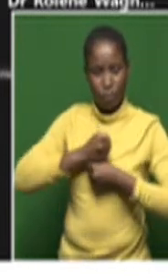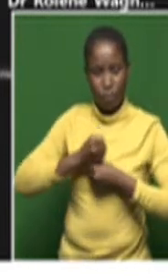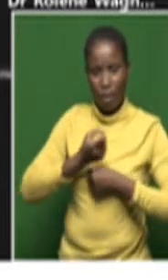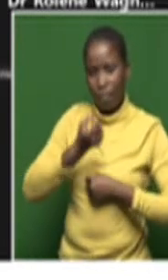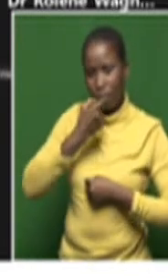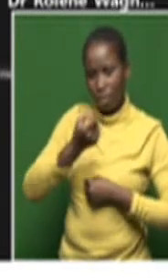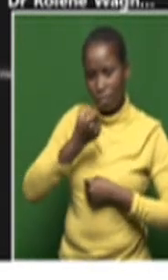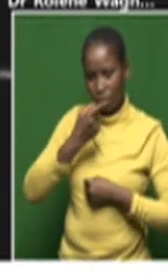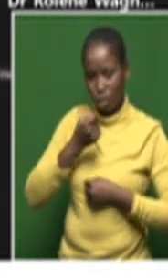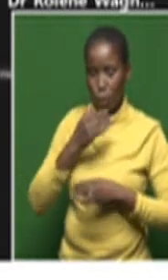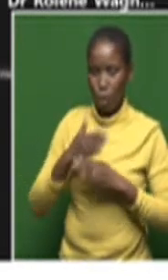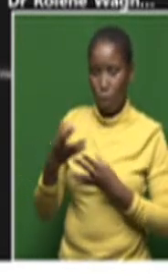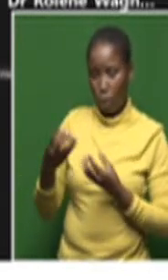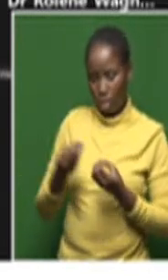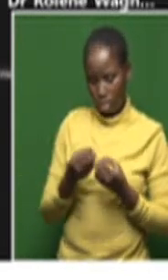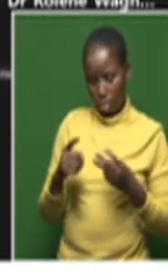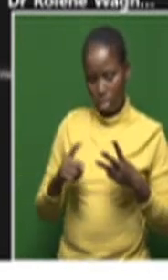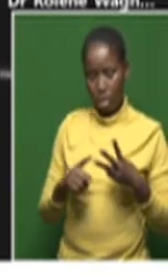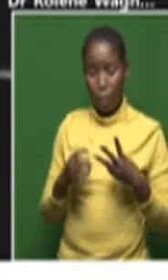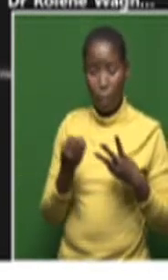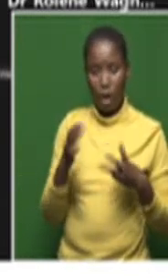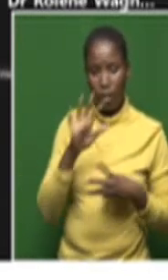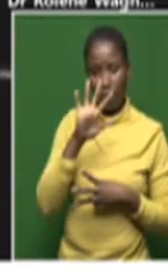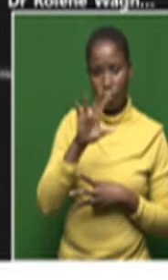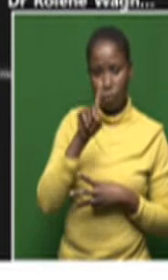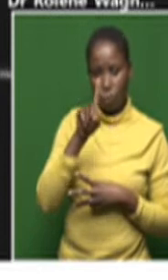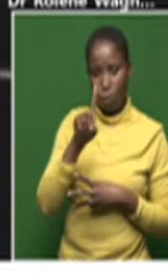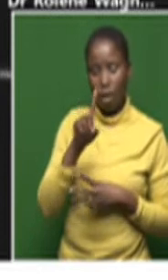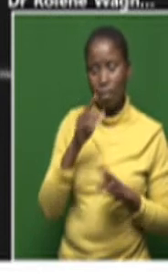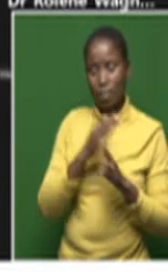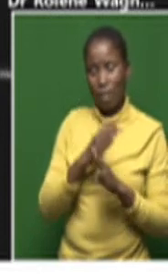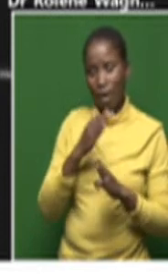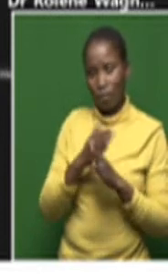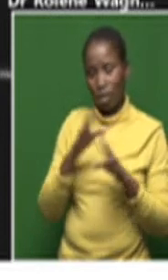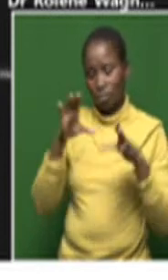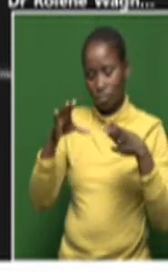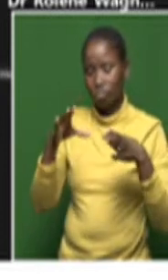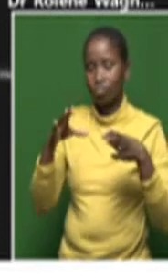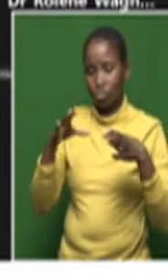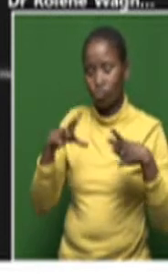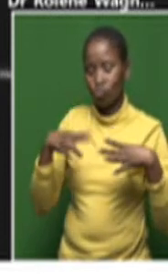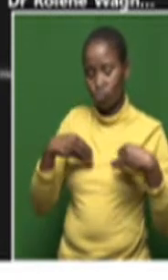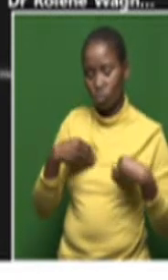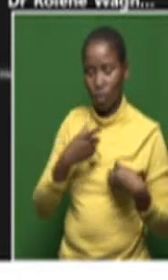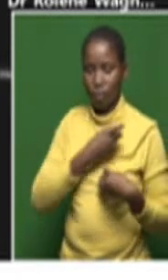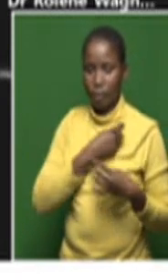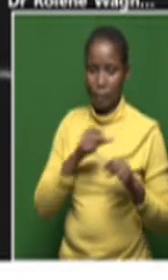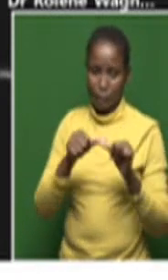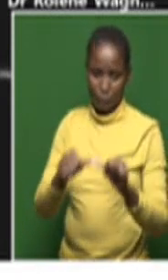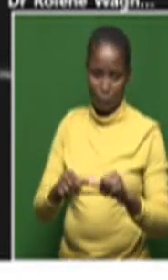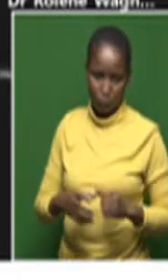in these respective regions. There are 51 private sector pharmacies who also are vaccinating.